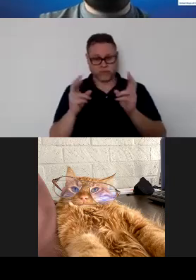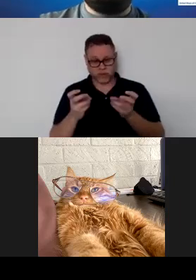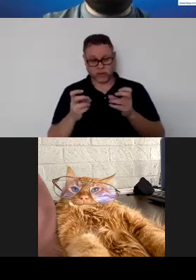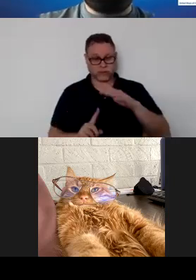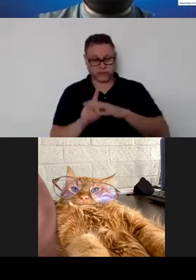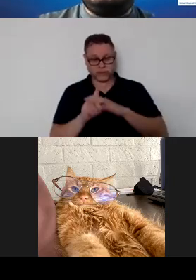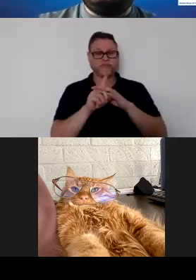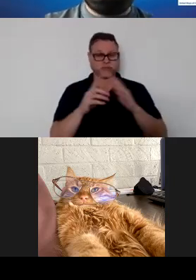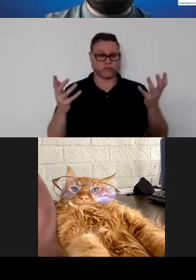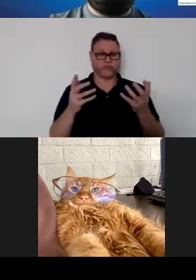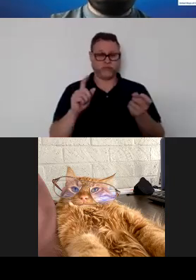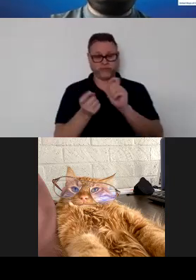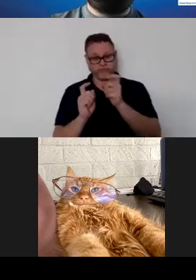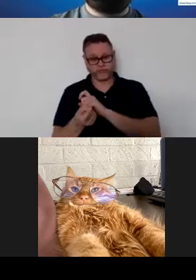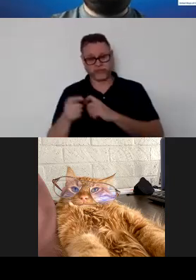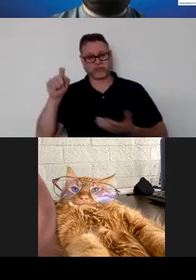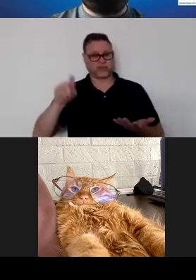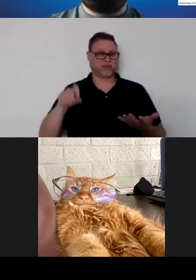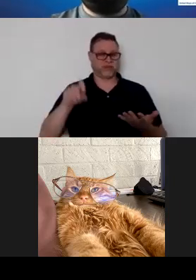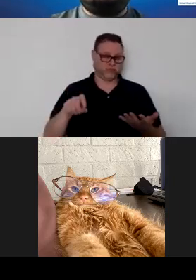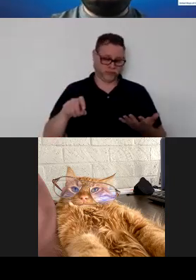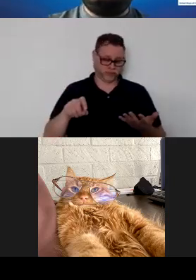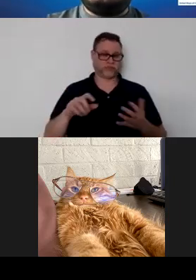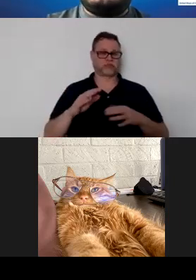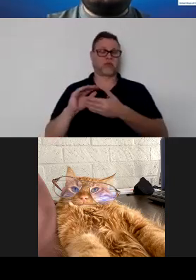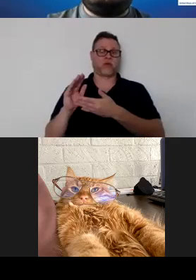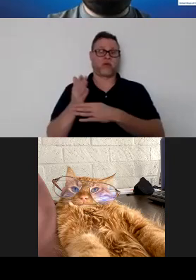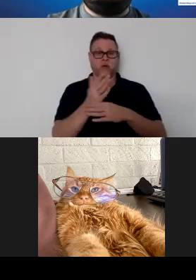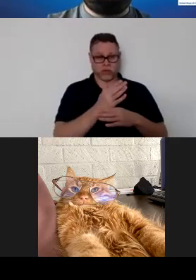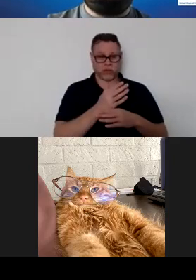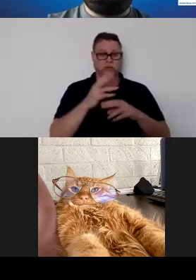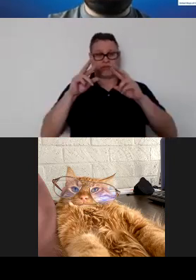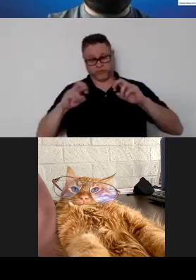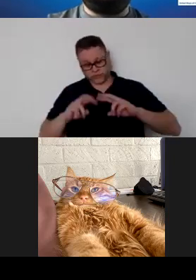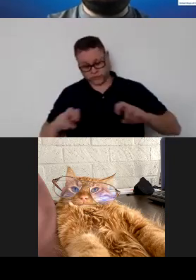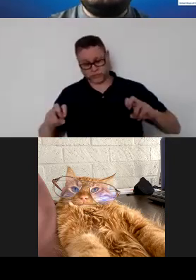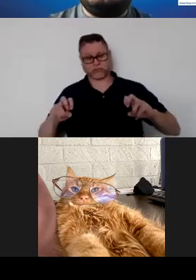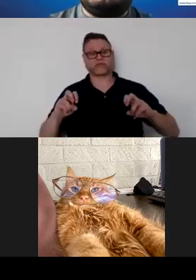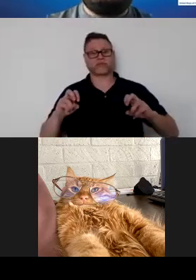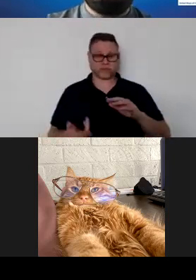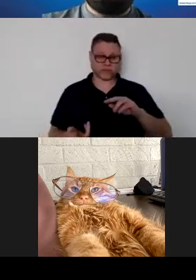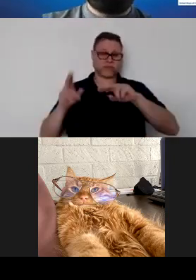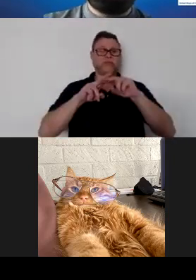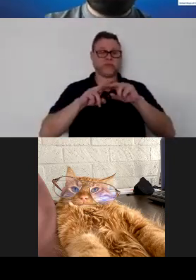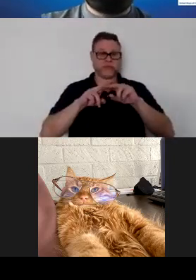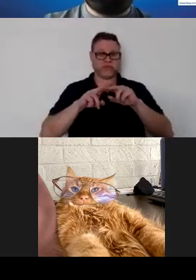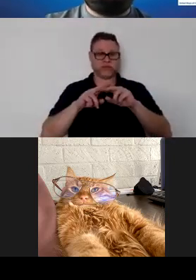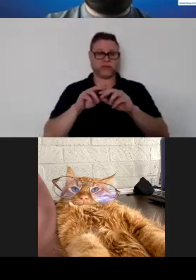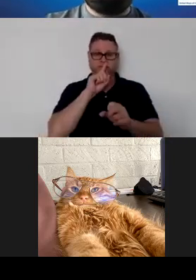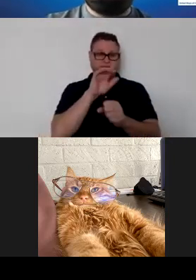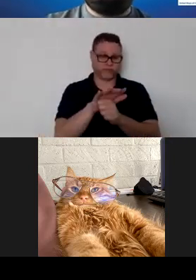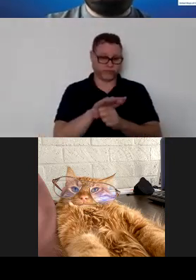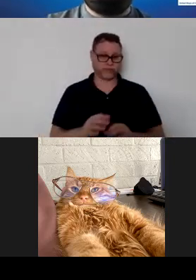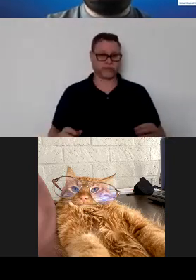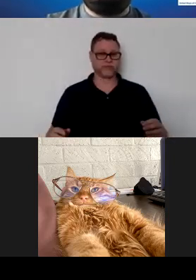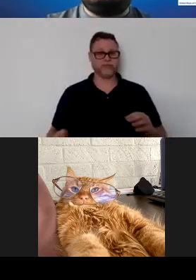what reforms will be needed. Partners will then introspectively analyze and increase their resource commitment. The center of activity for